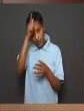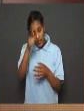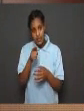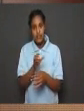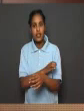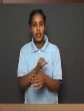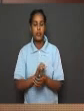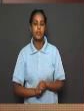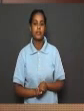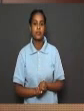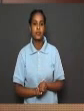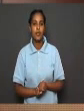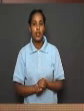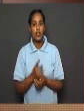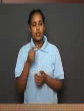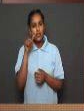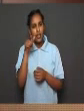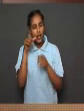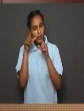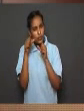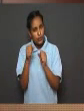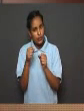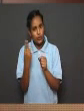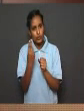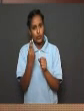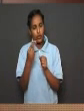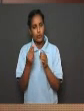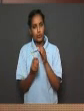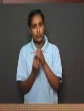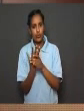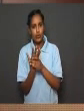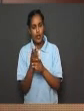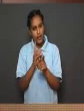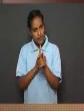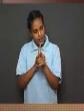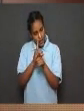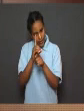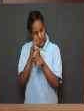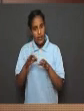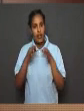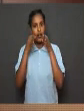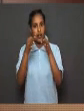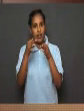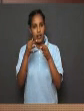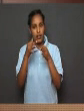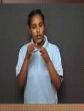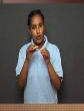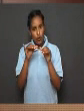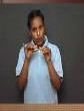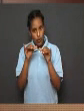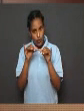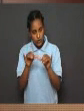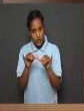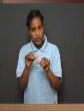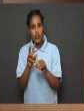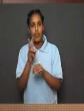cells. They can be used as a source of direct current at a constant